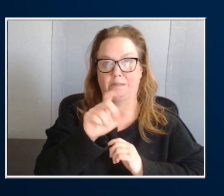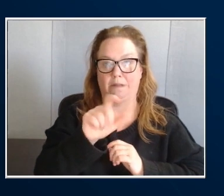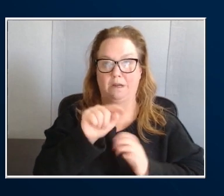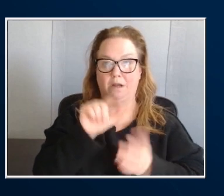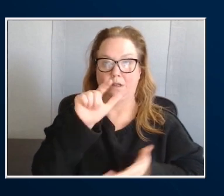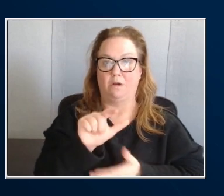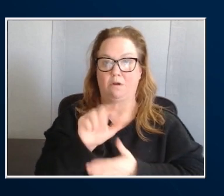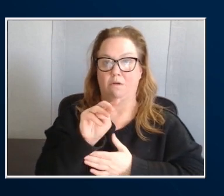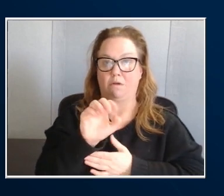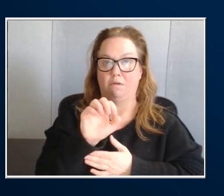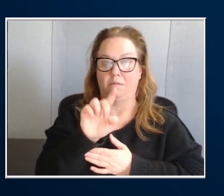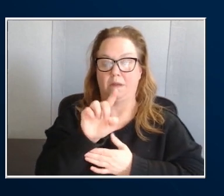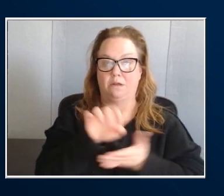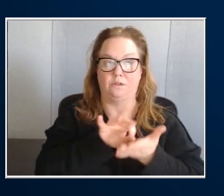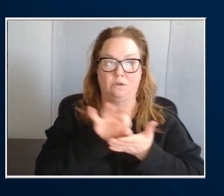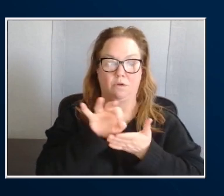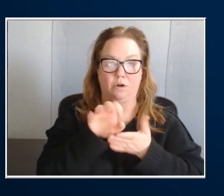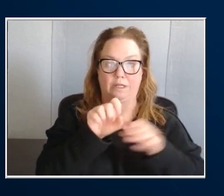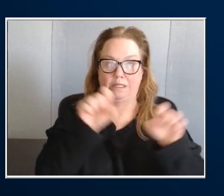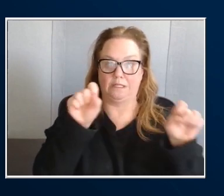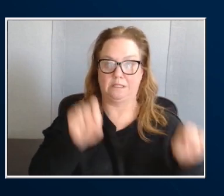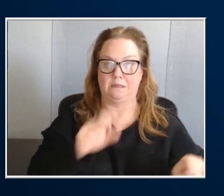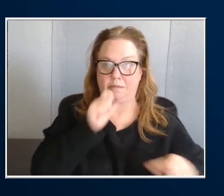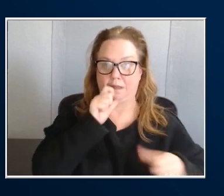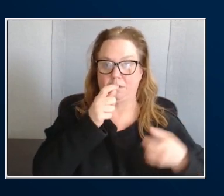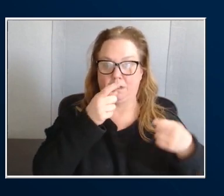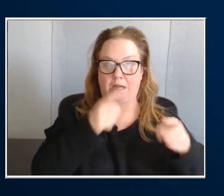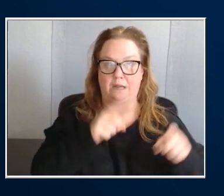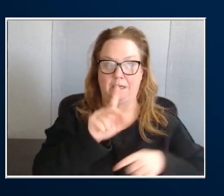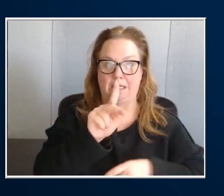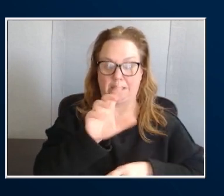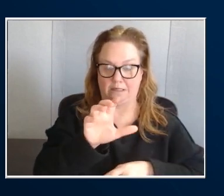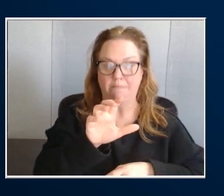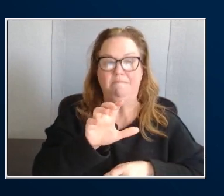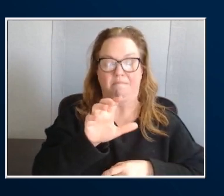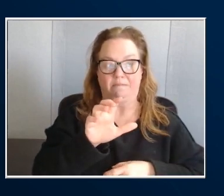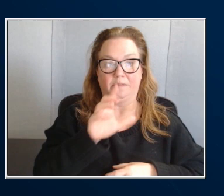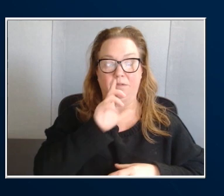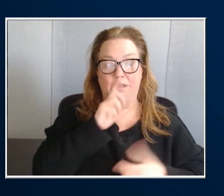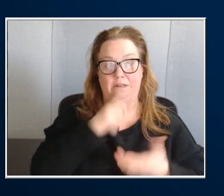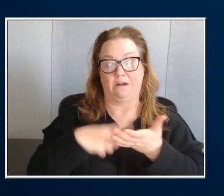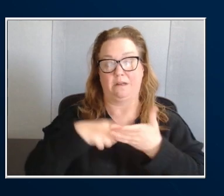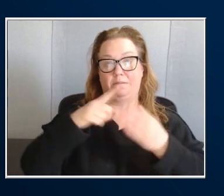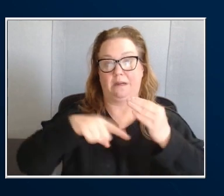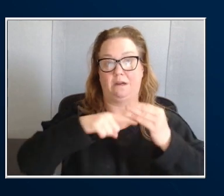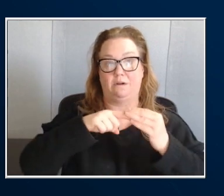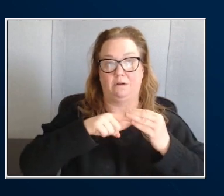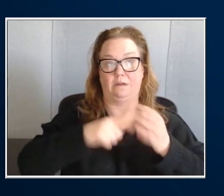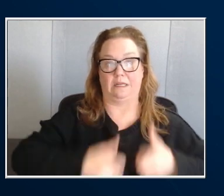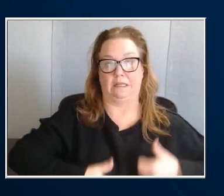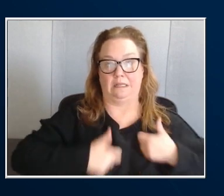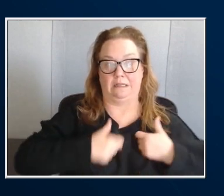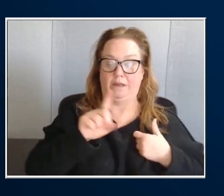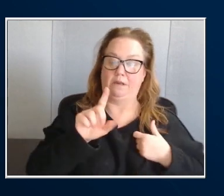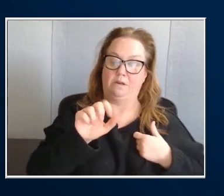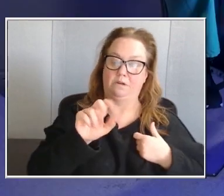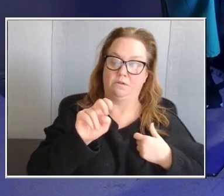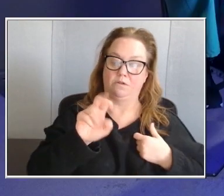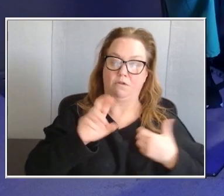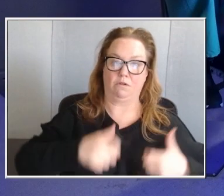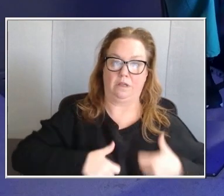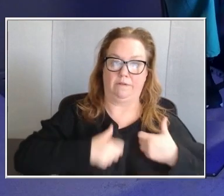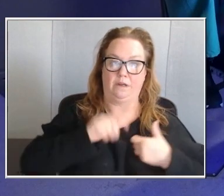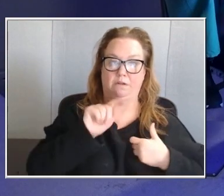the current system, I knew that wasn't going to happen here in Kansas City. So we had discussions about looking at options for living donor liver transplant. All right,